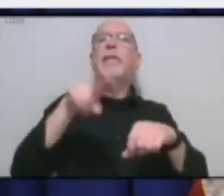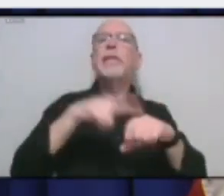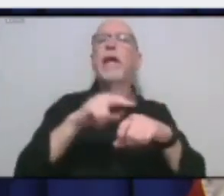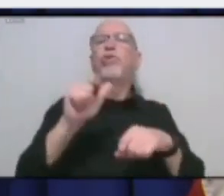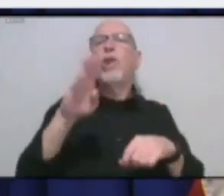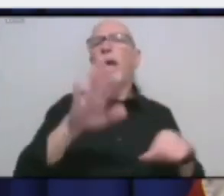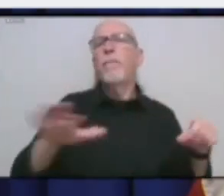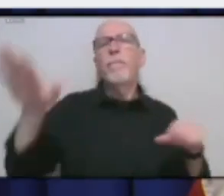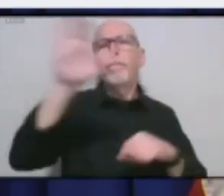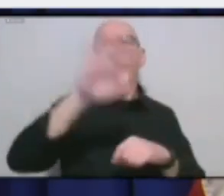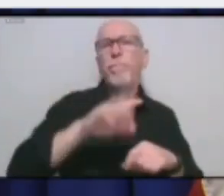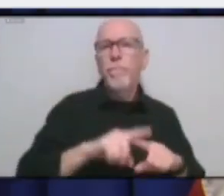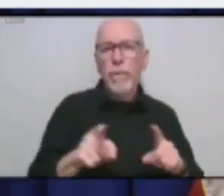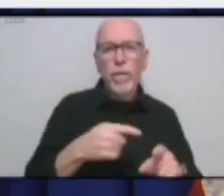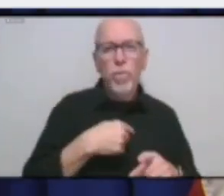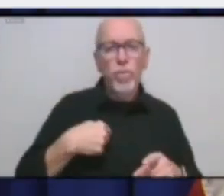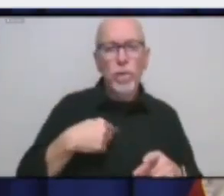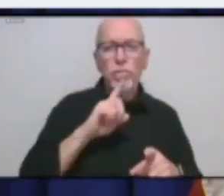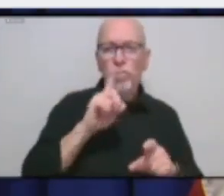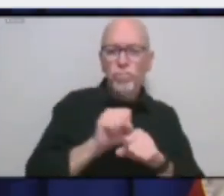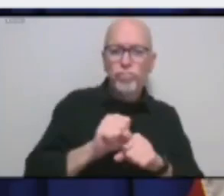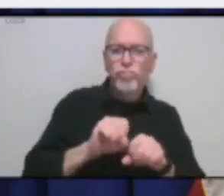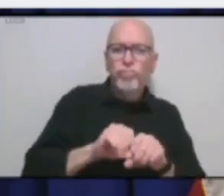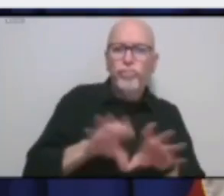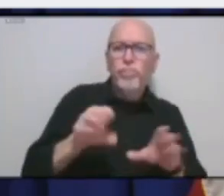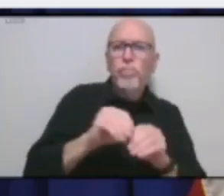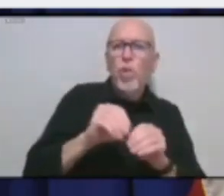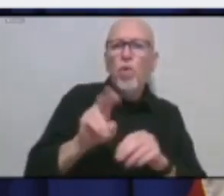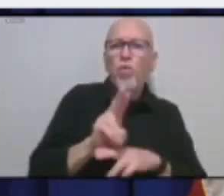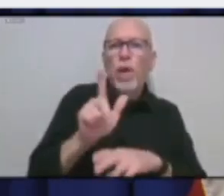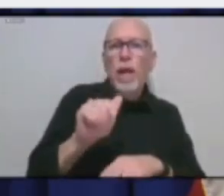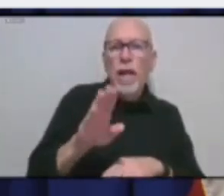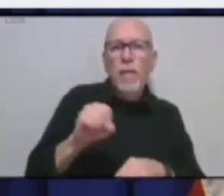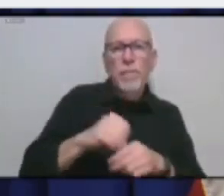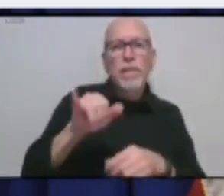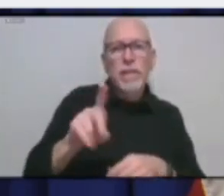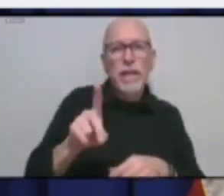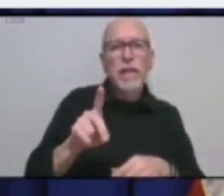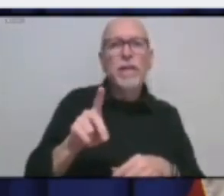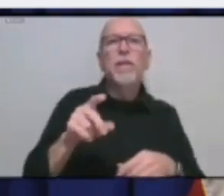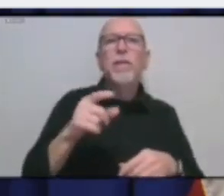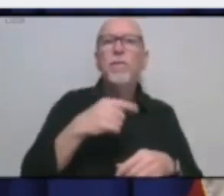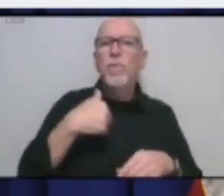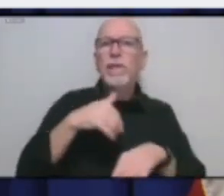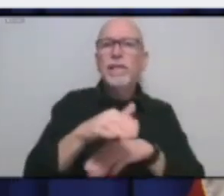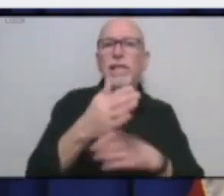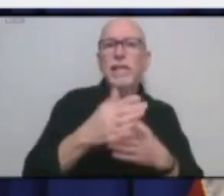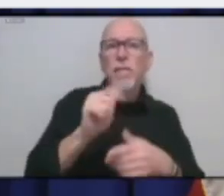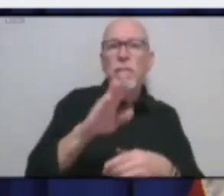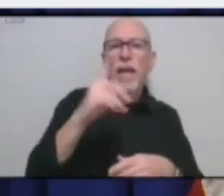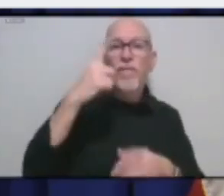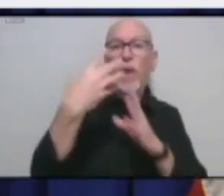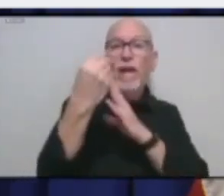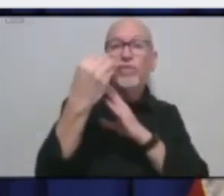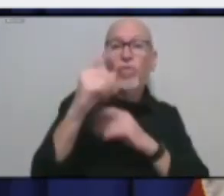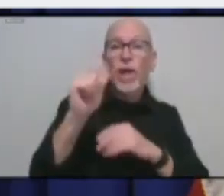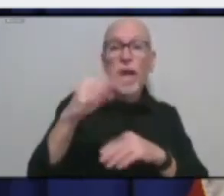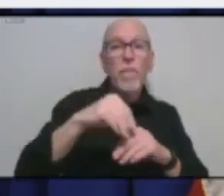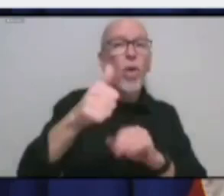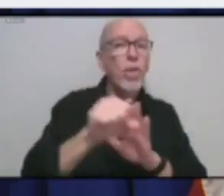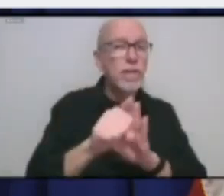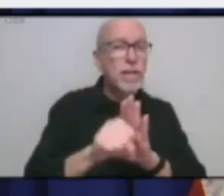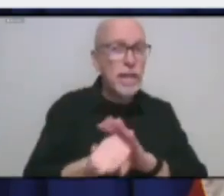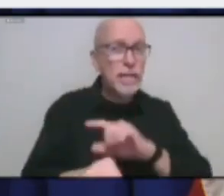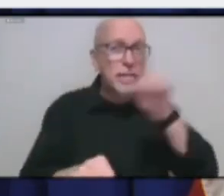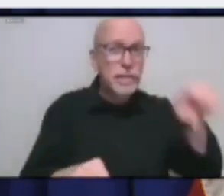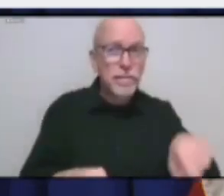we are truly redistributing labs across the state of Indiana, have looked and sent labs to an external lab in another state,